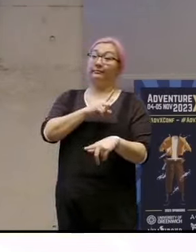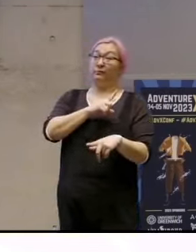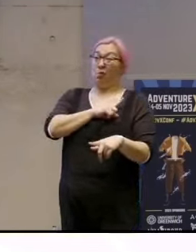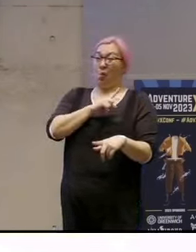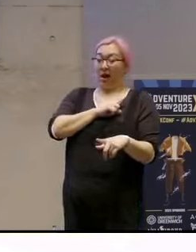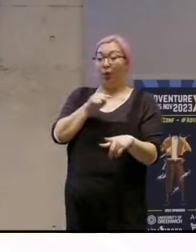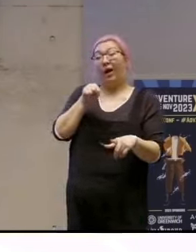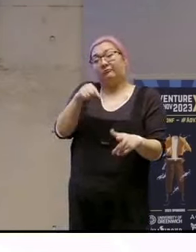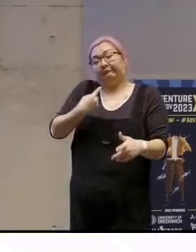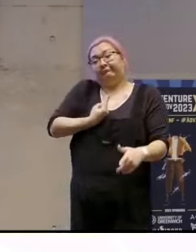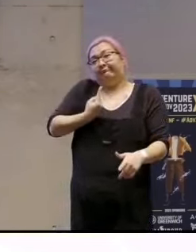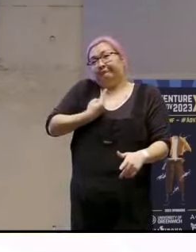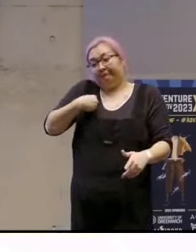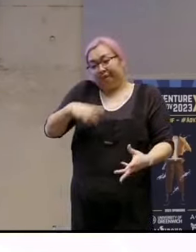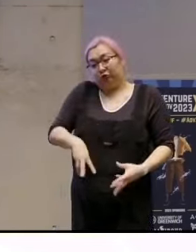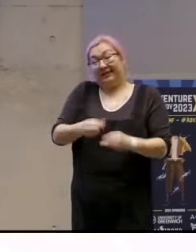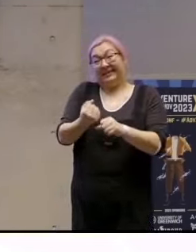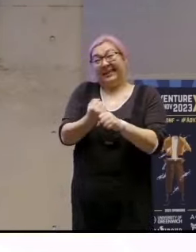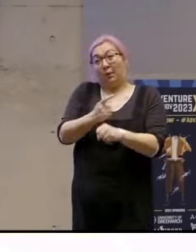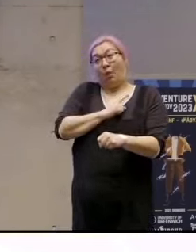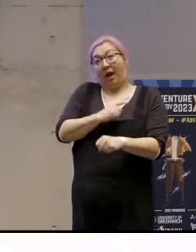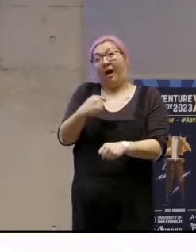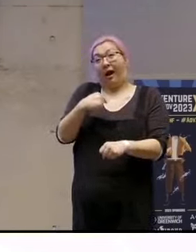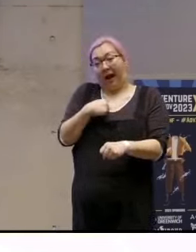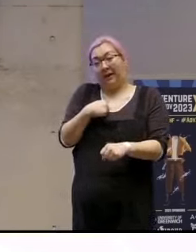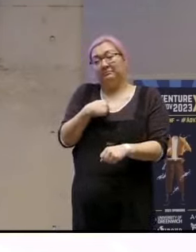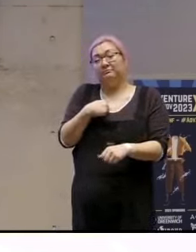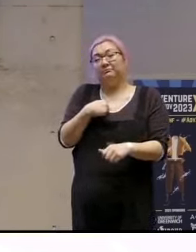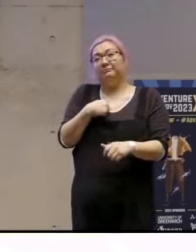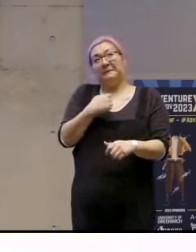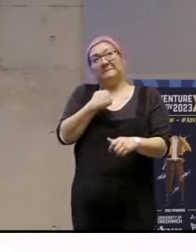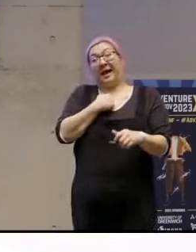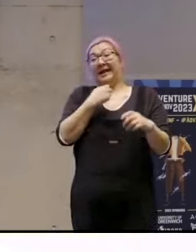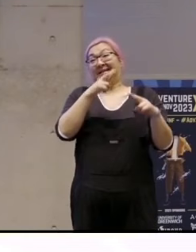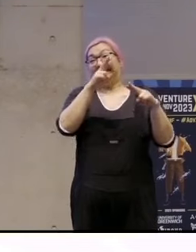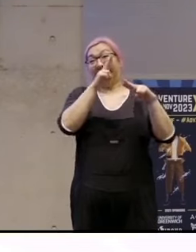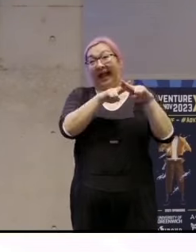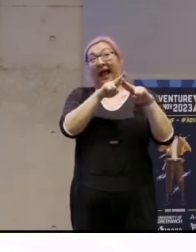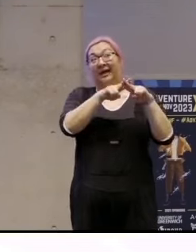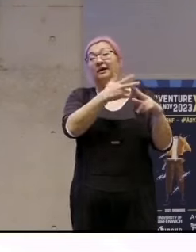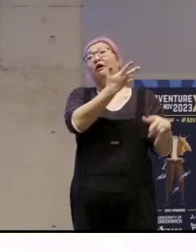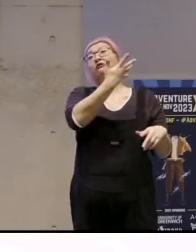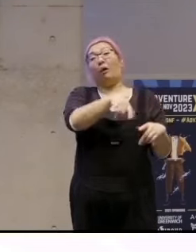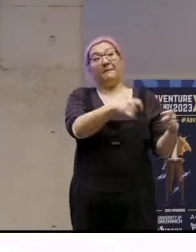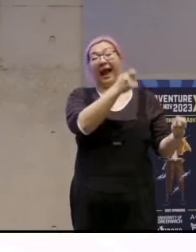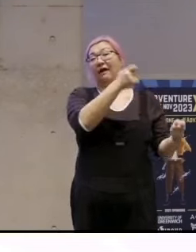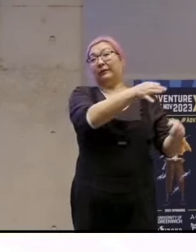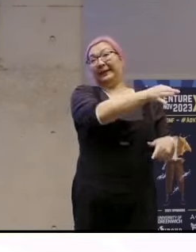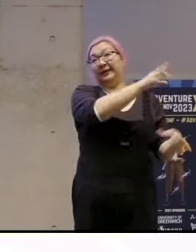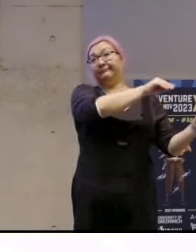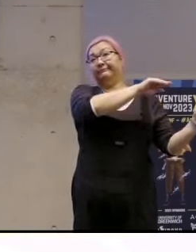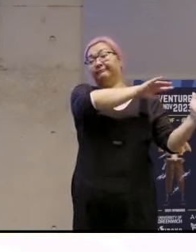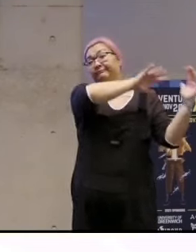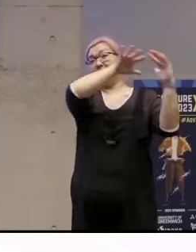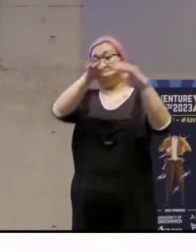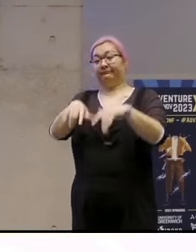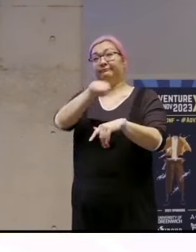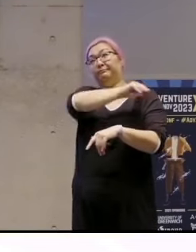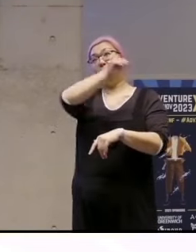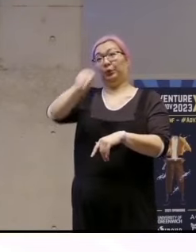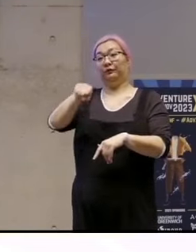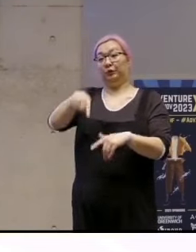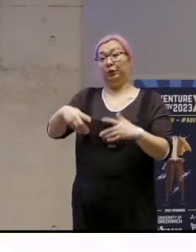Windrush. My dad was from Grenada, which is a small island in the Caribbean, and he came to the UK in